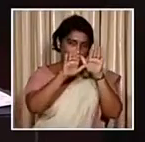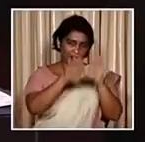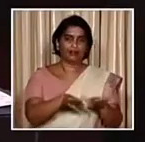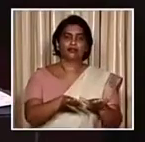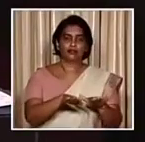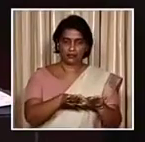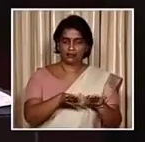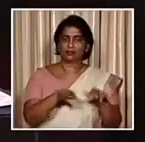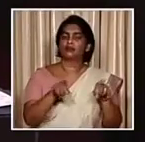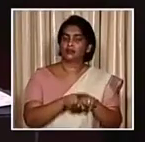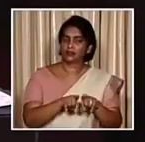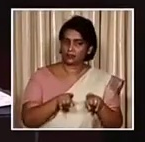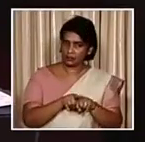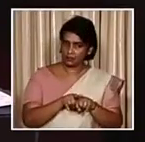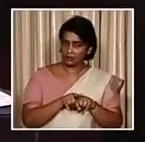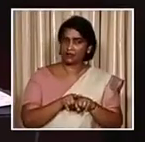constructive